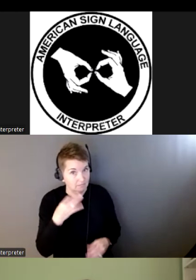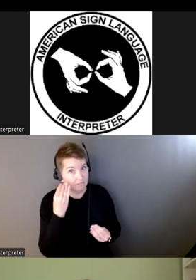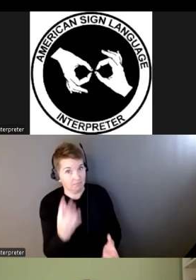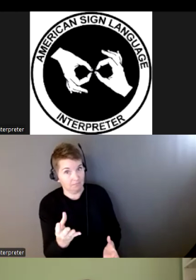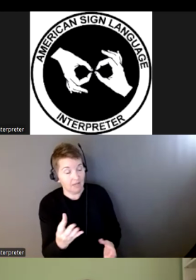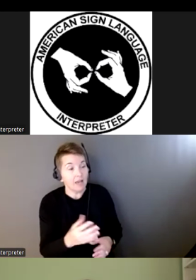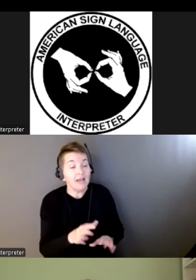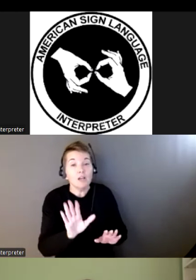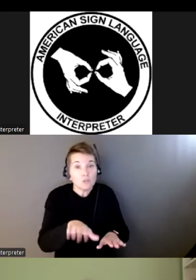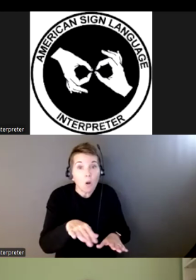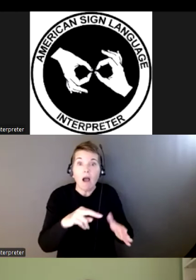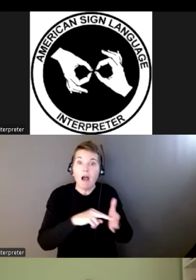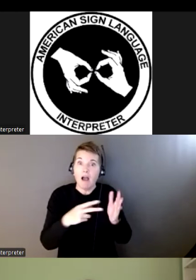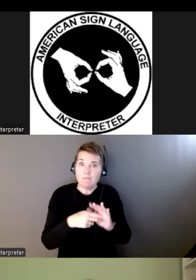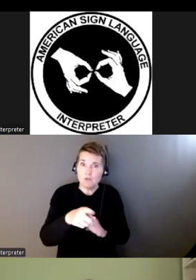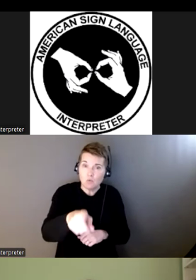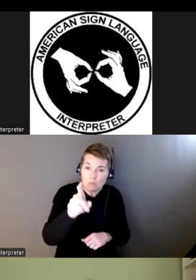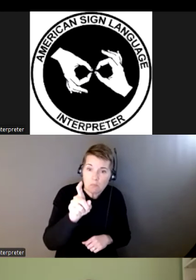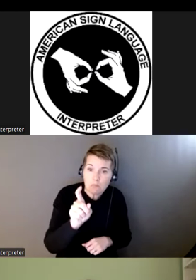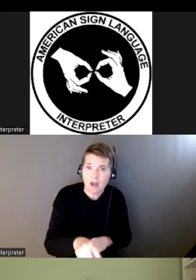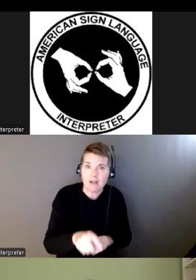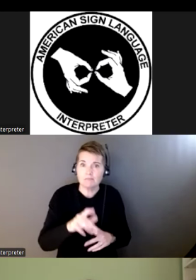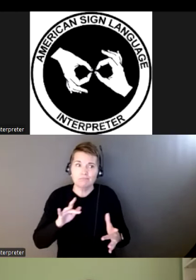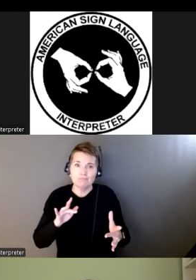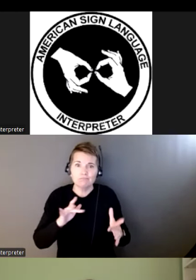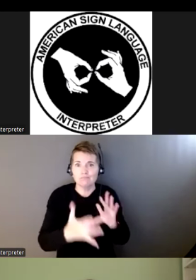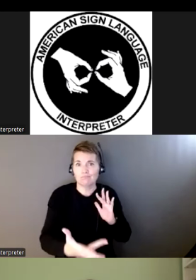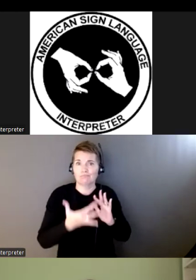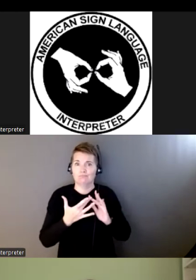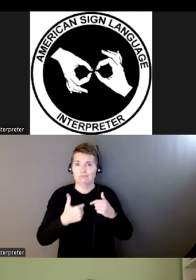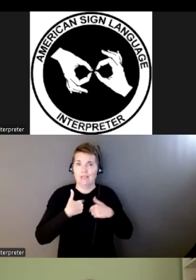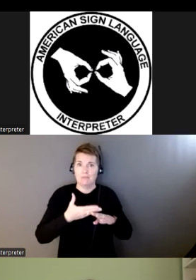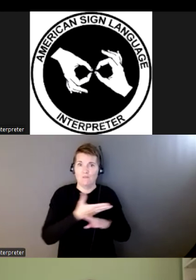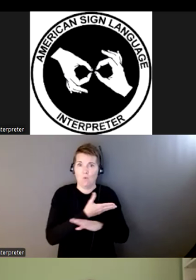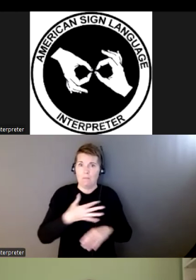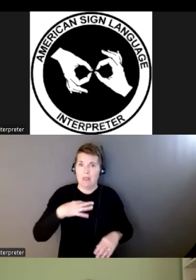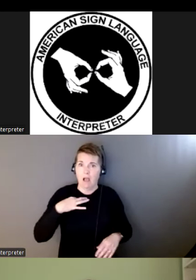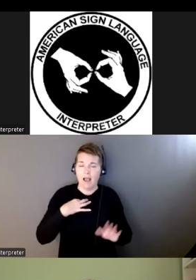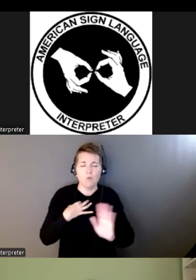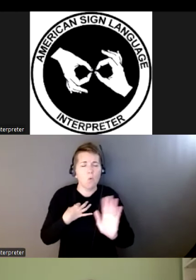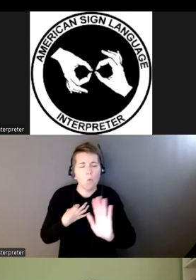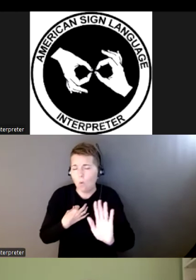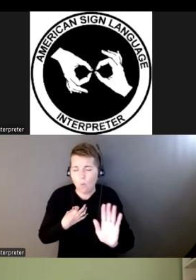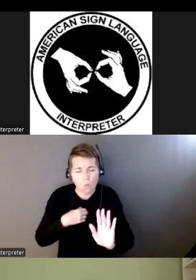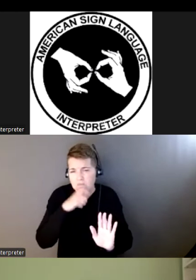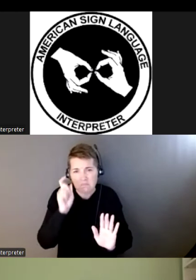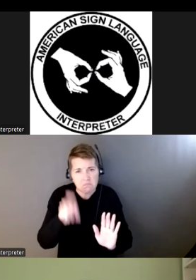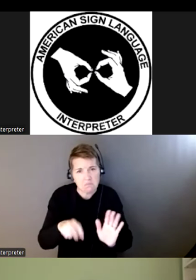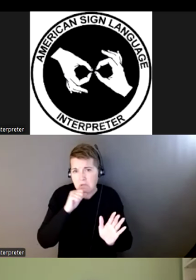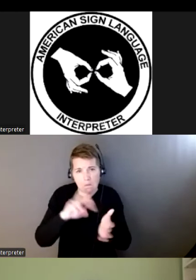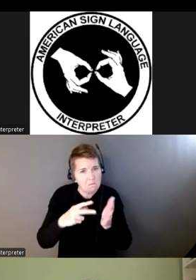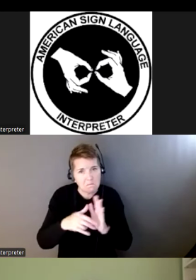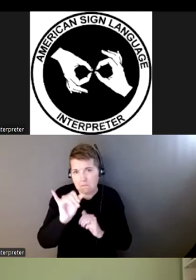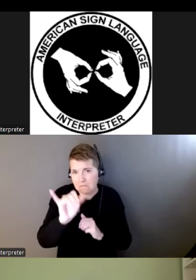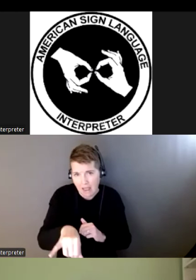we don't mean that you have to necessarily reach out to me and talk to me before applying. You can, if you read the